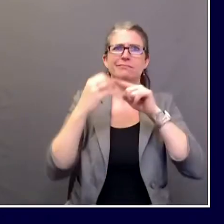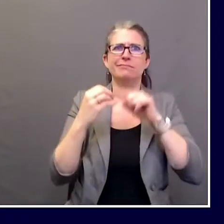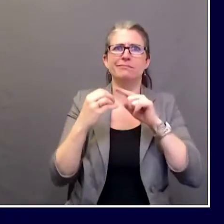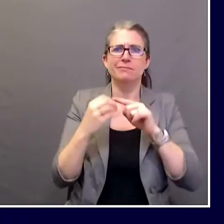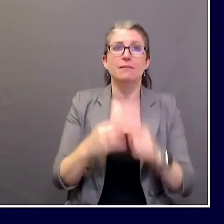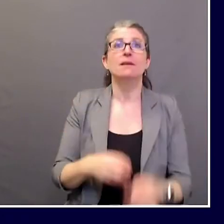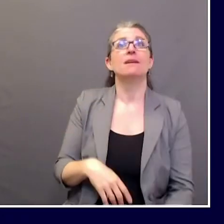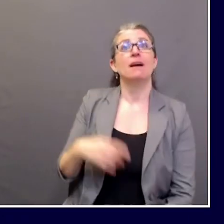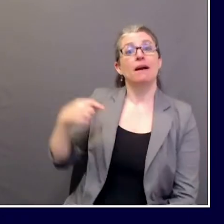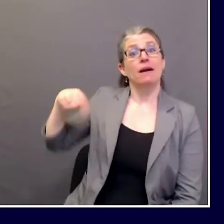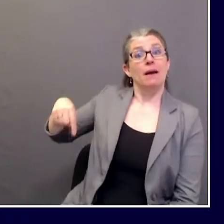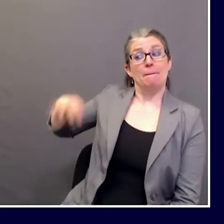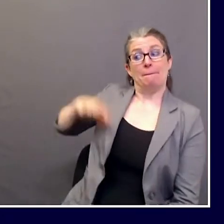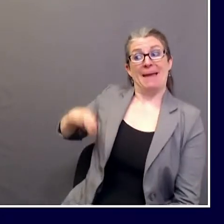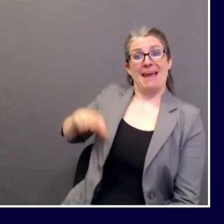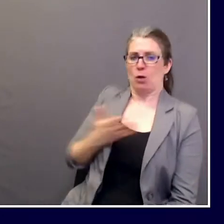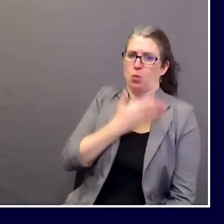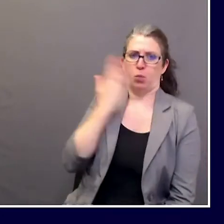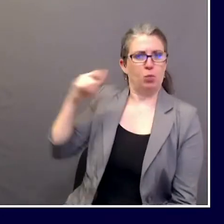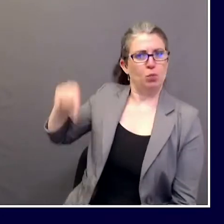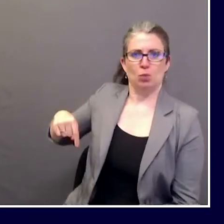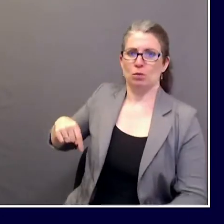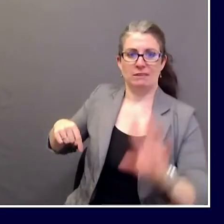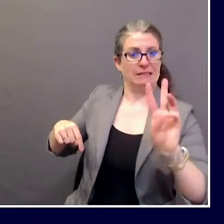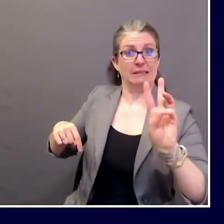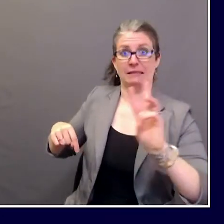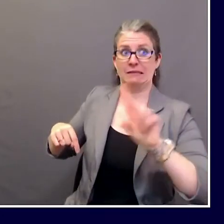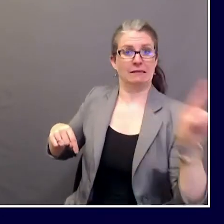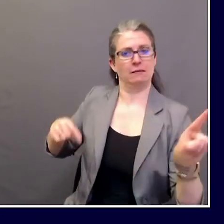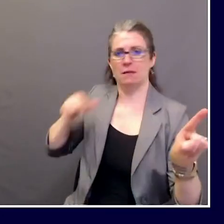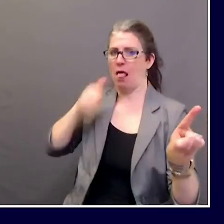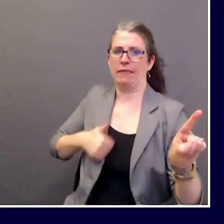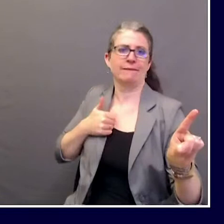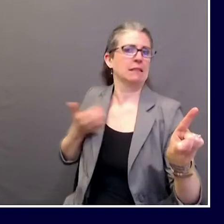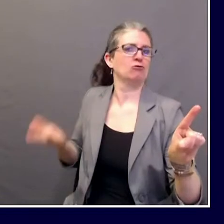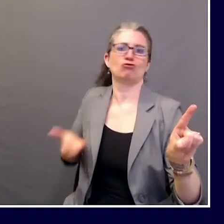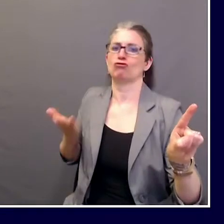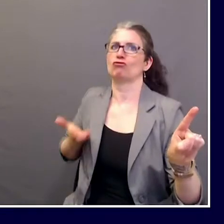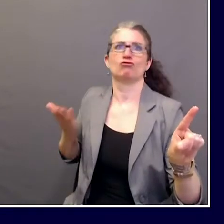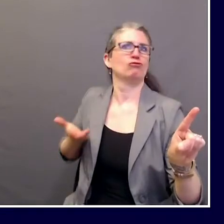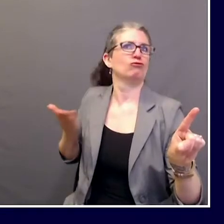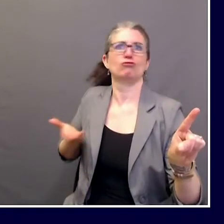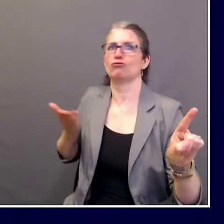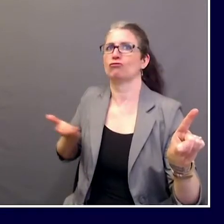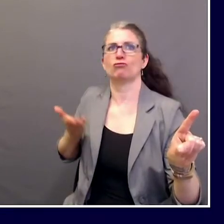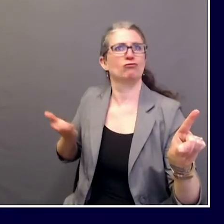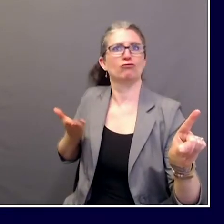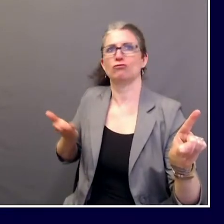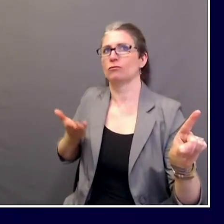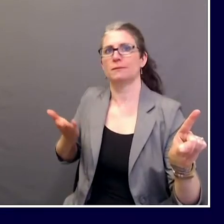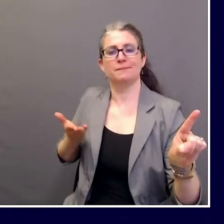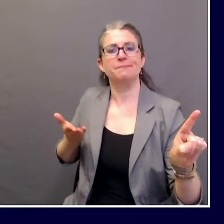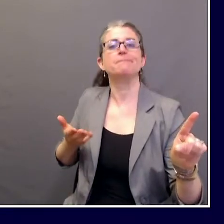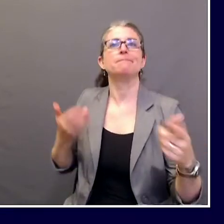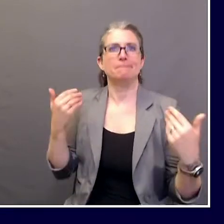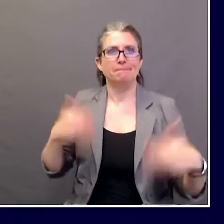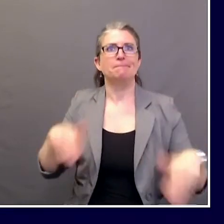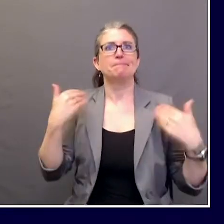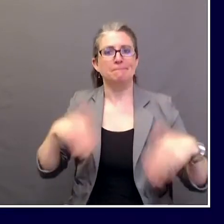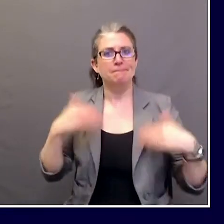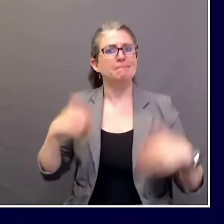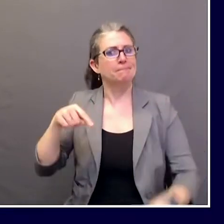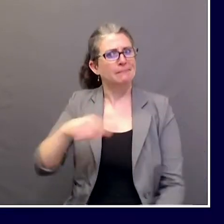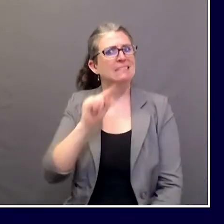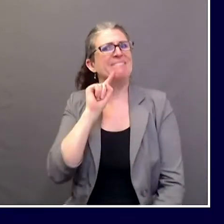note is that the treatment for this type of severe blood clot is different from the treatment of other